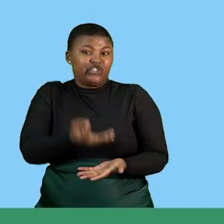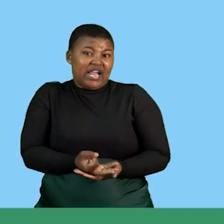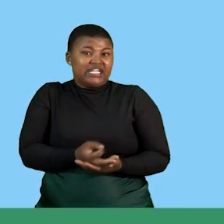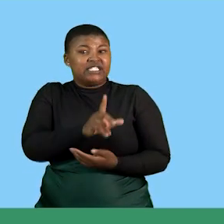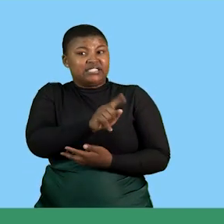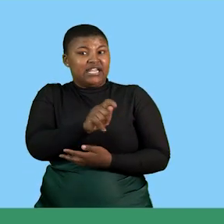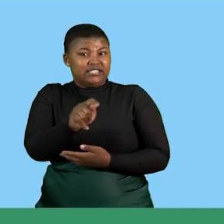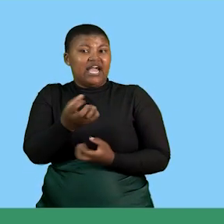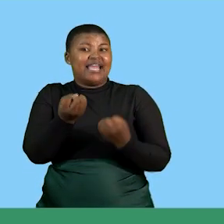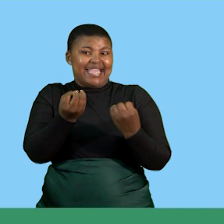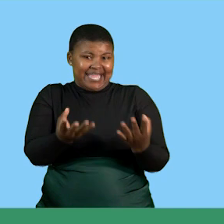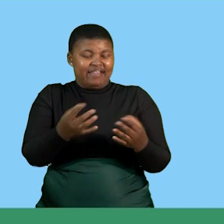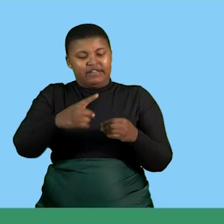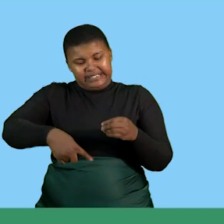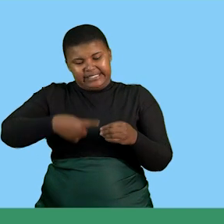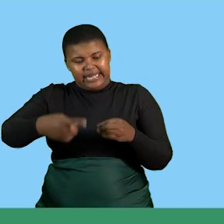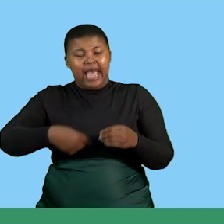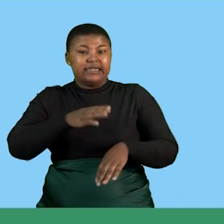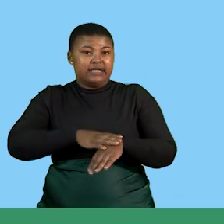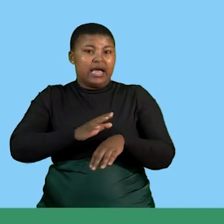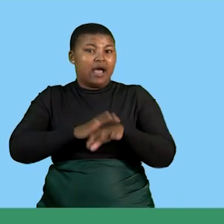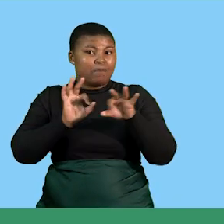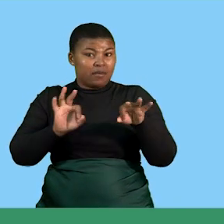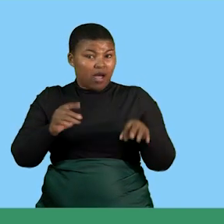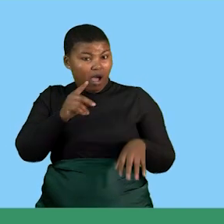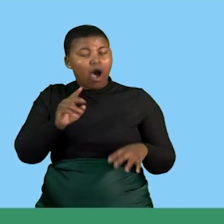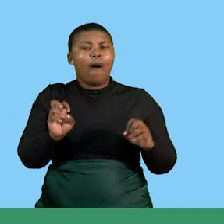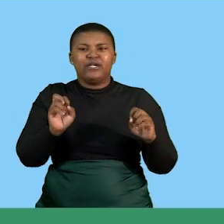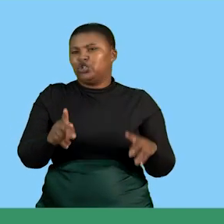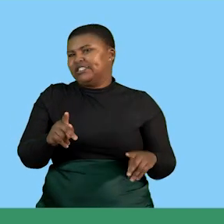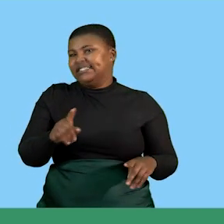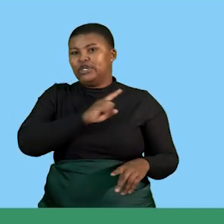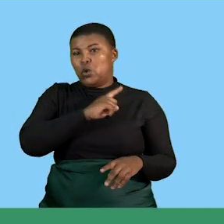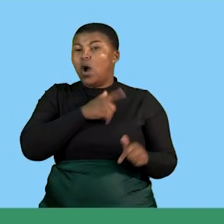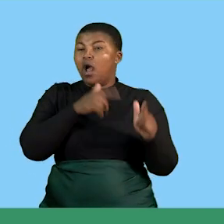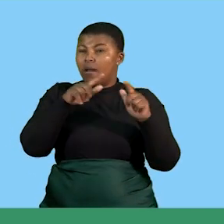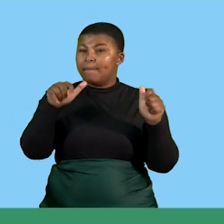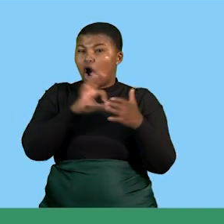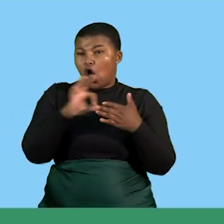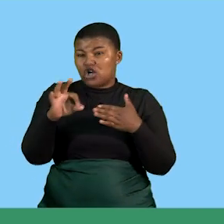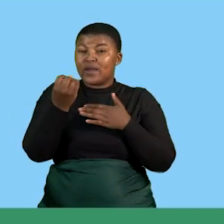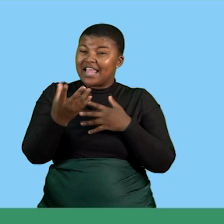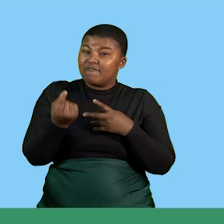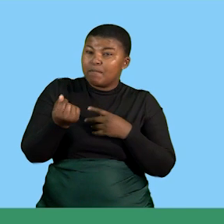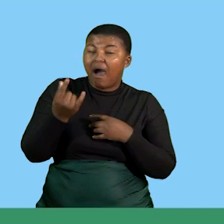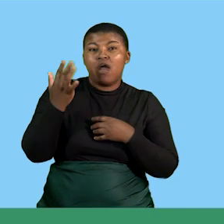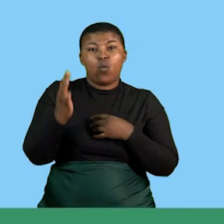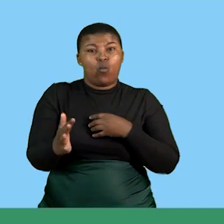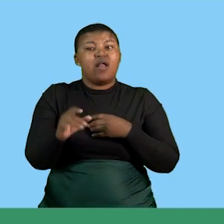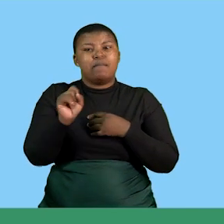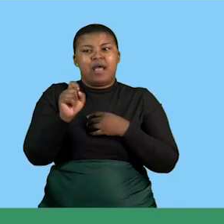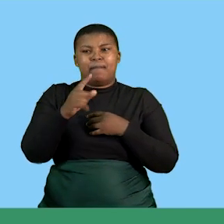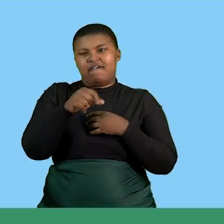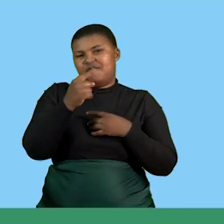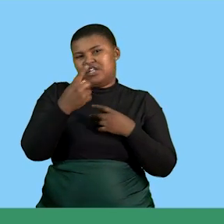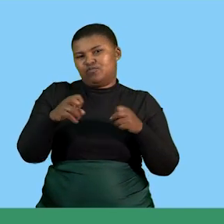contract to supply them with tires. Of course, this is an opportunity because it's a big contract. It will give us money. So this is our